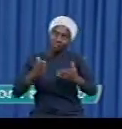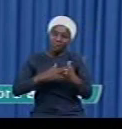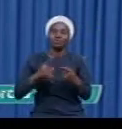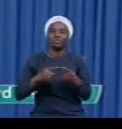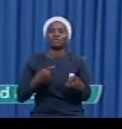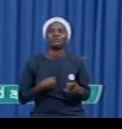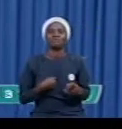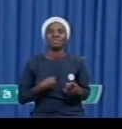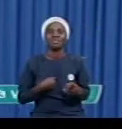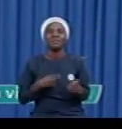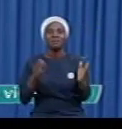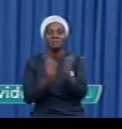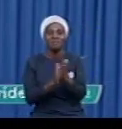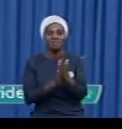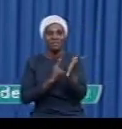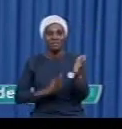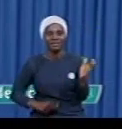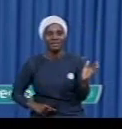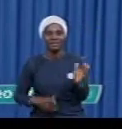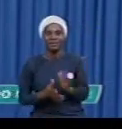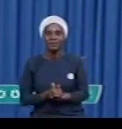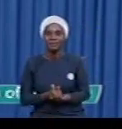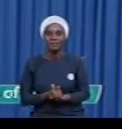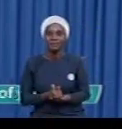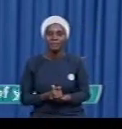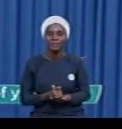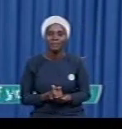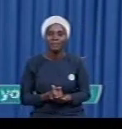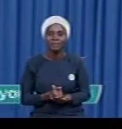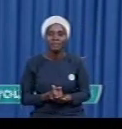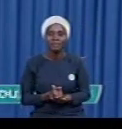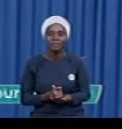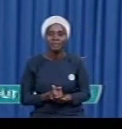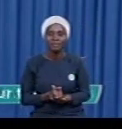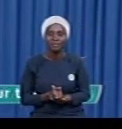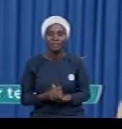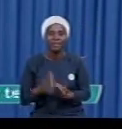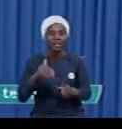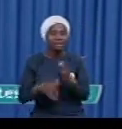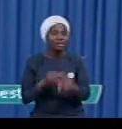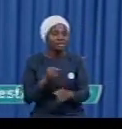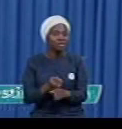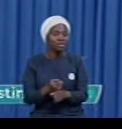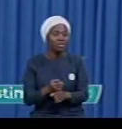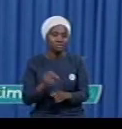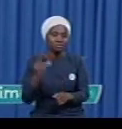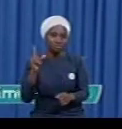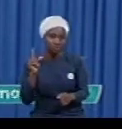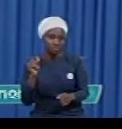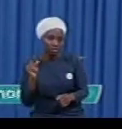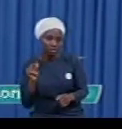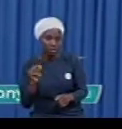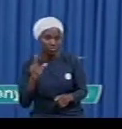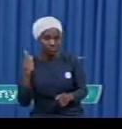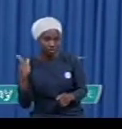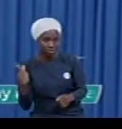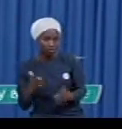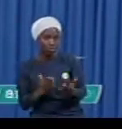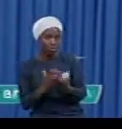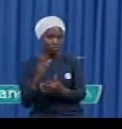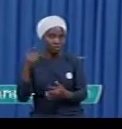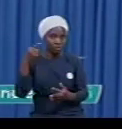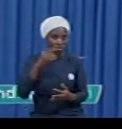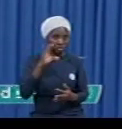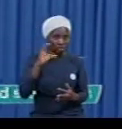Praise the Lord. And in 2021, during the GCK, I